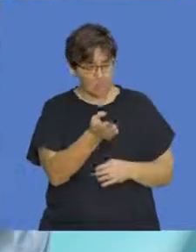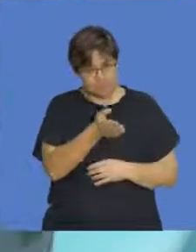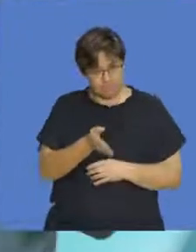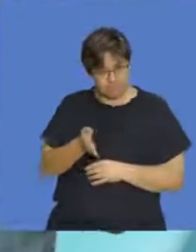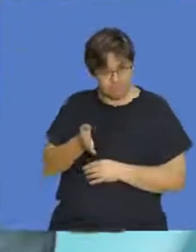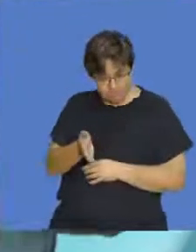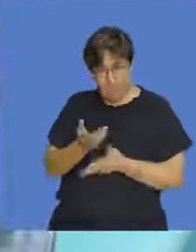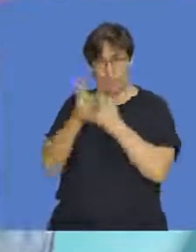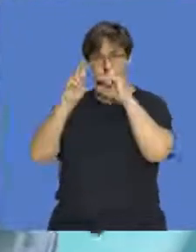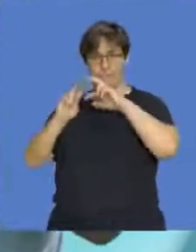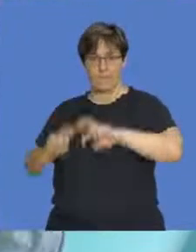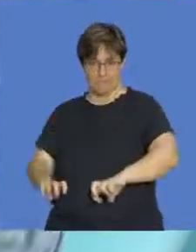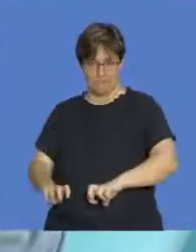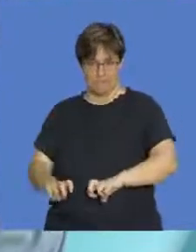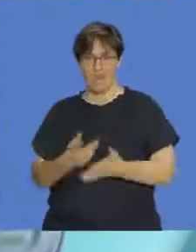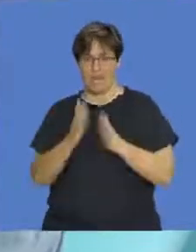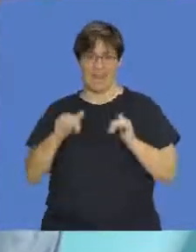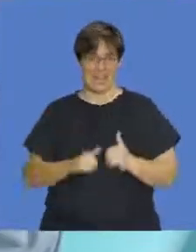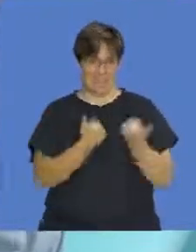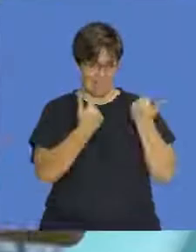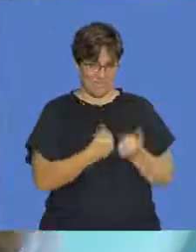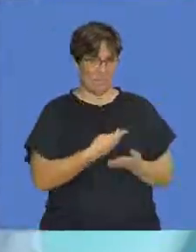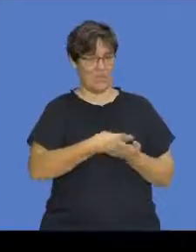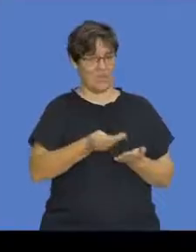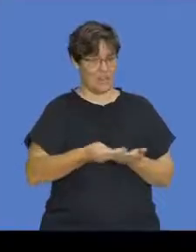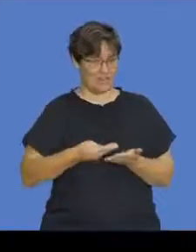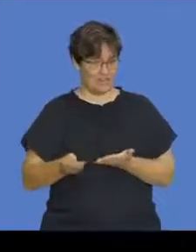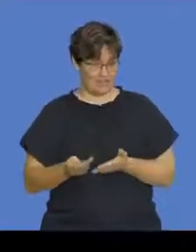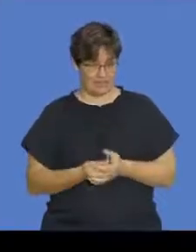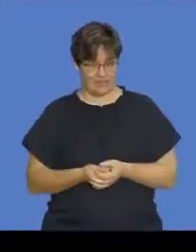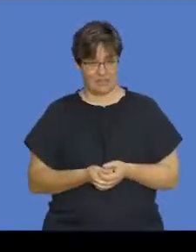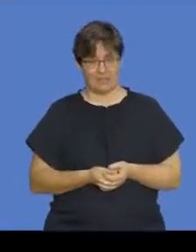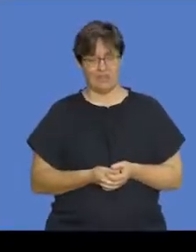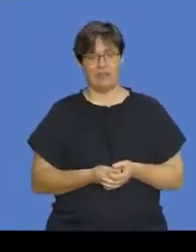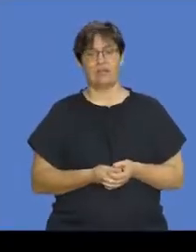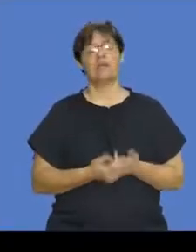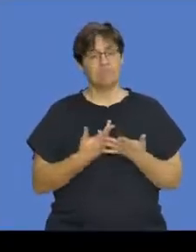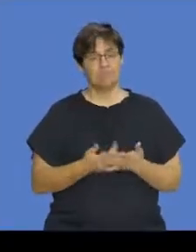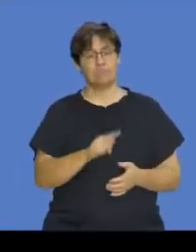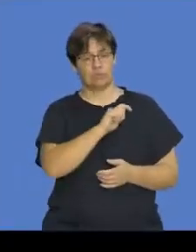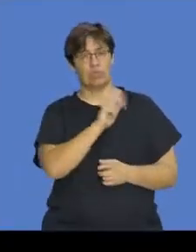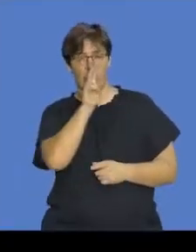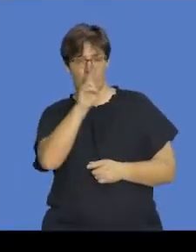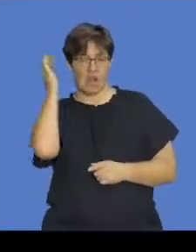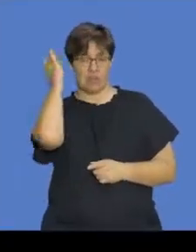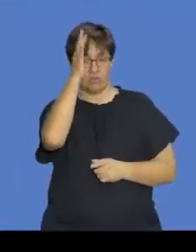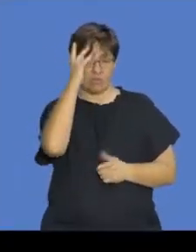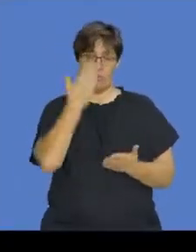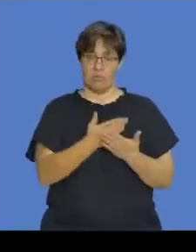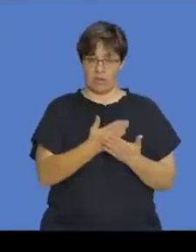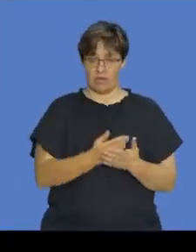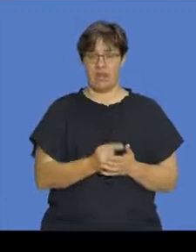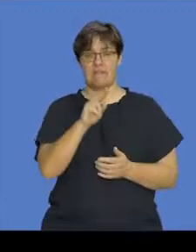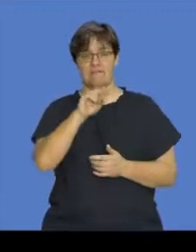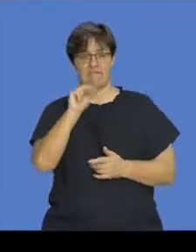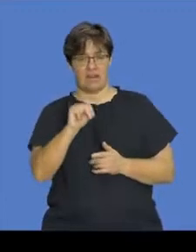that we can explore in our little game with the playing cards. So we're definitely going to look at theoretical probability at Venn